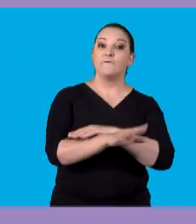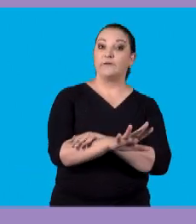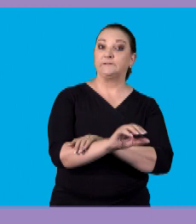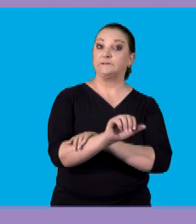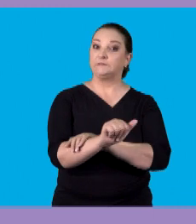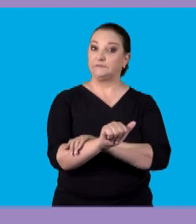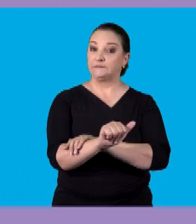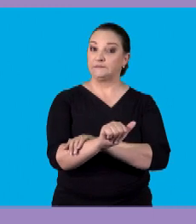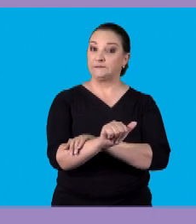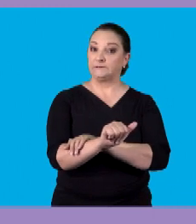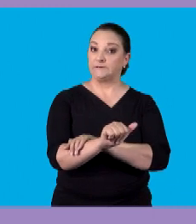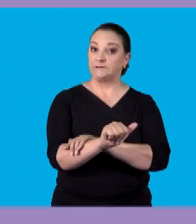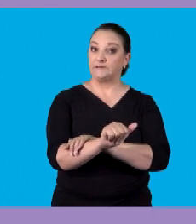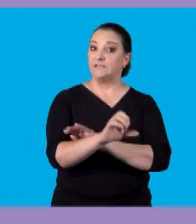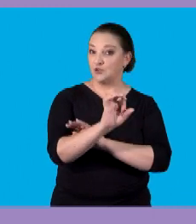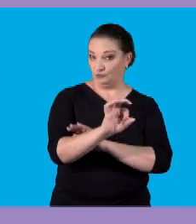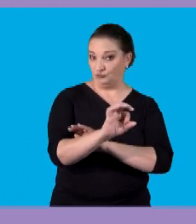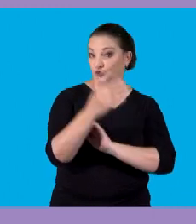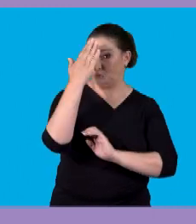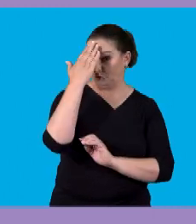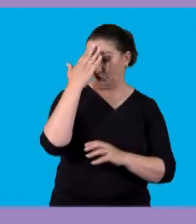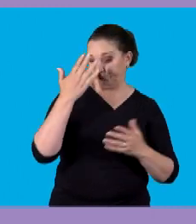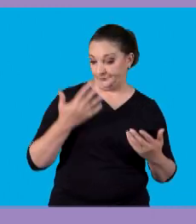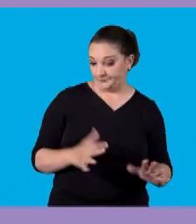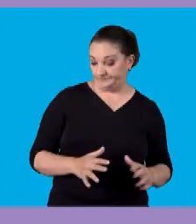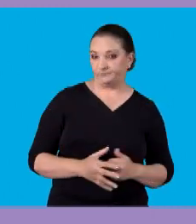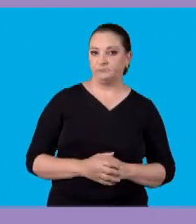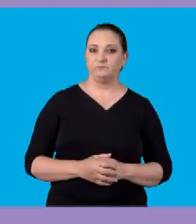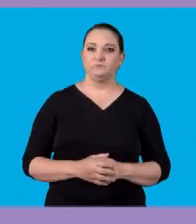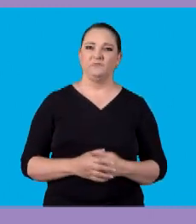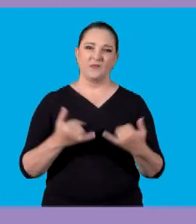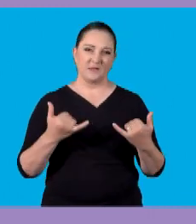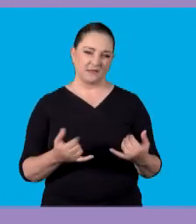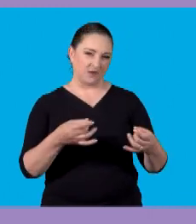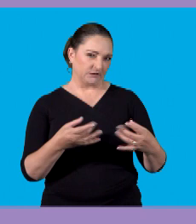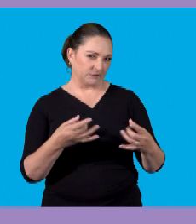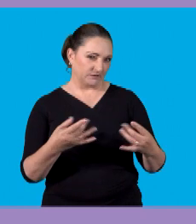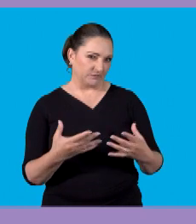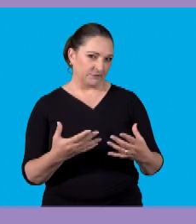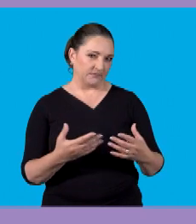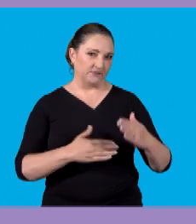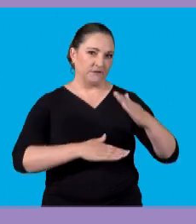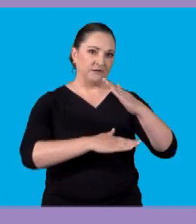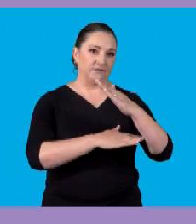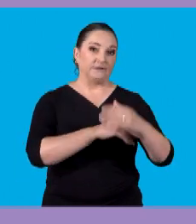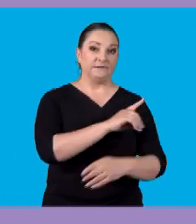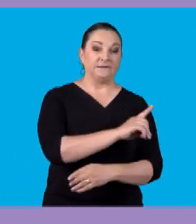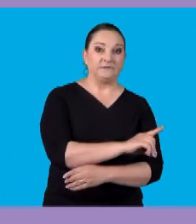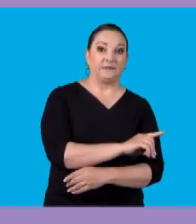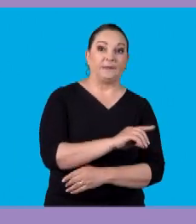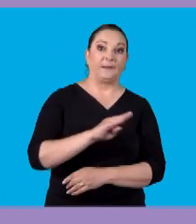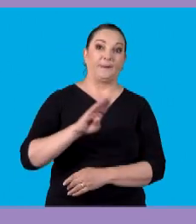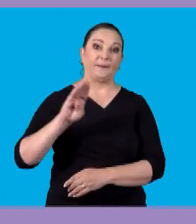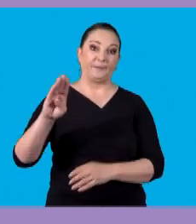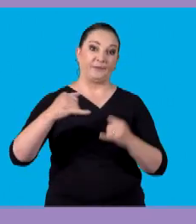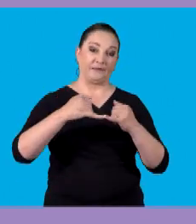to 56 degrees. Now, in the information, we were given that DB